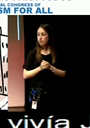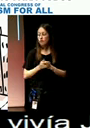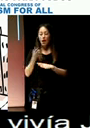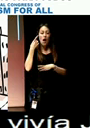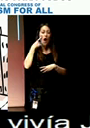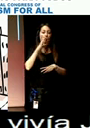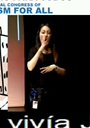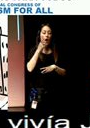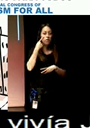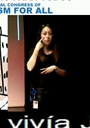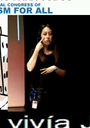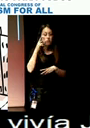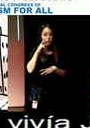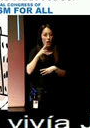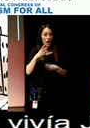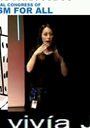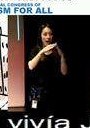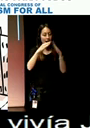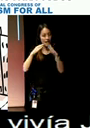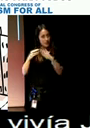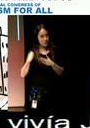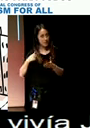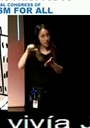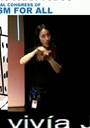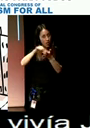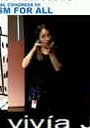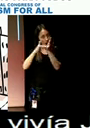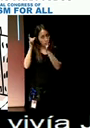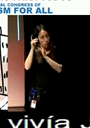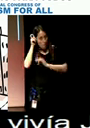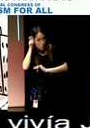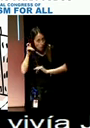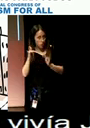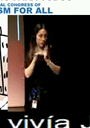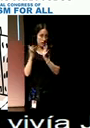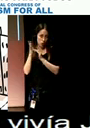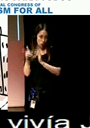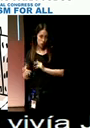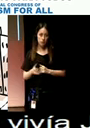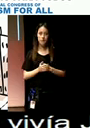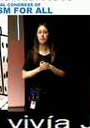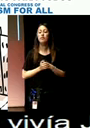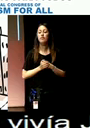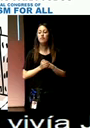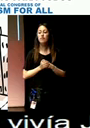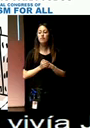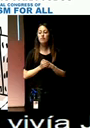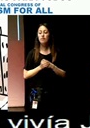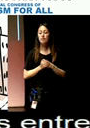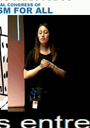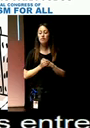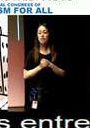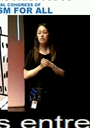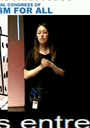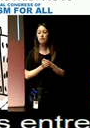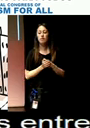of Jesus. If you will see the